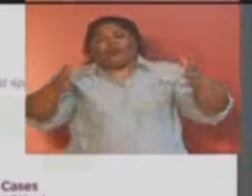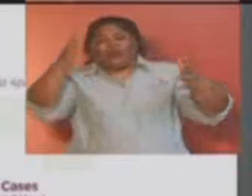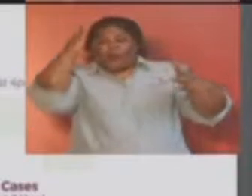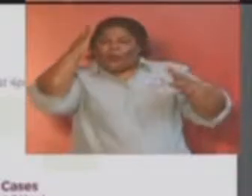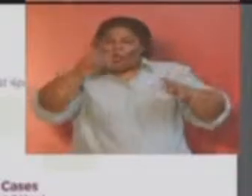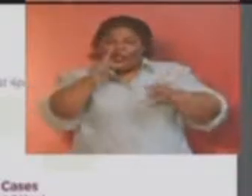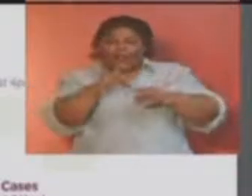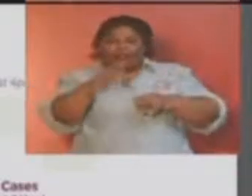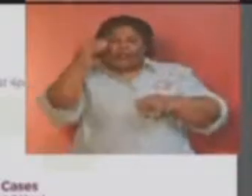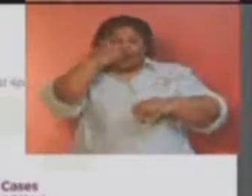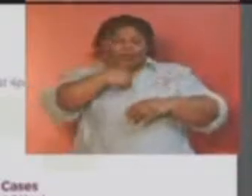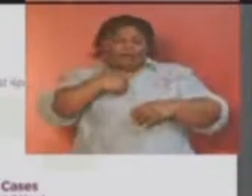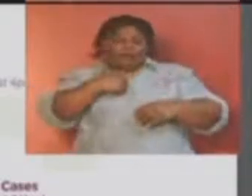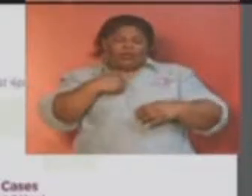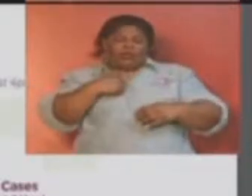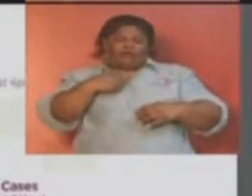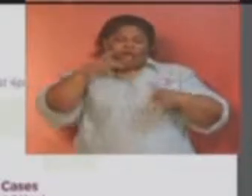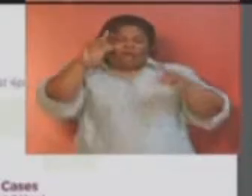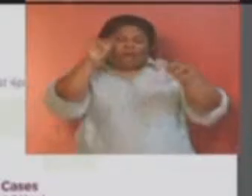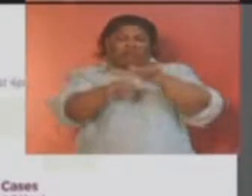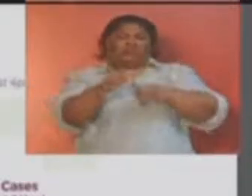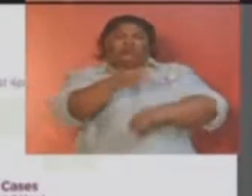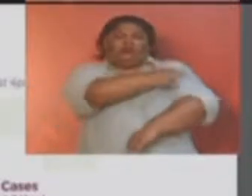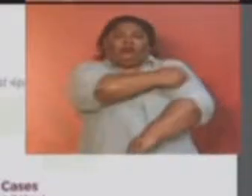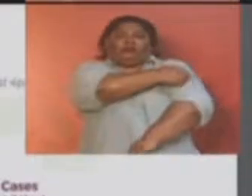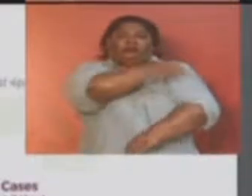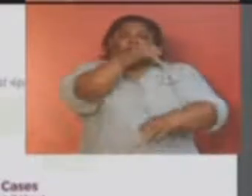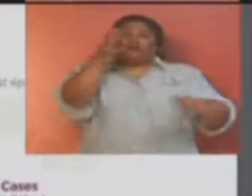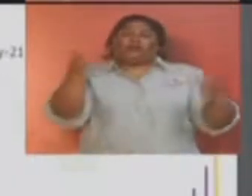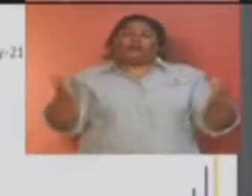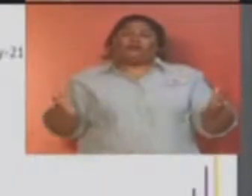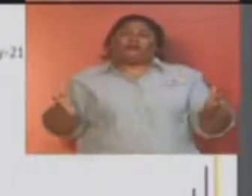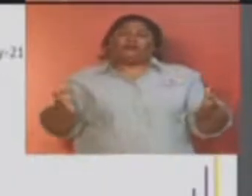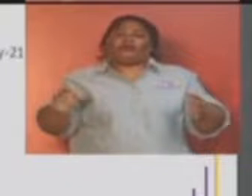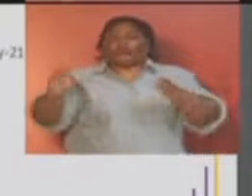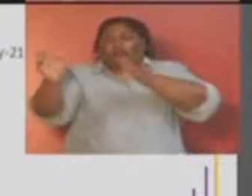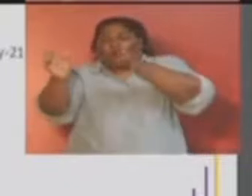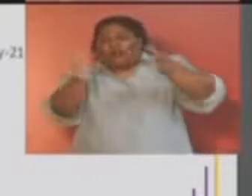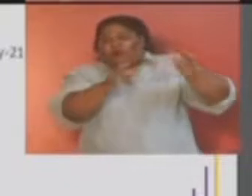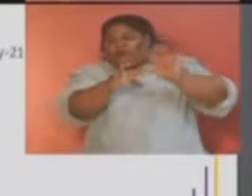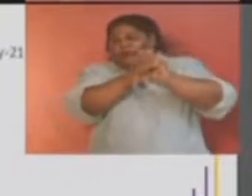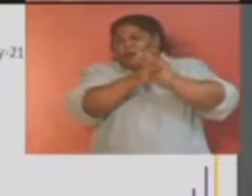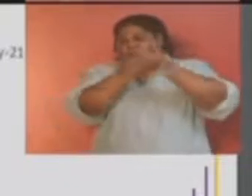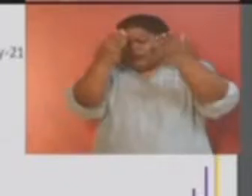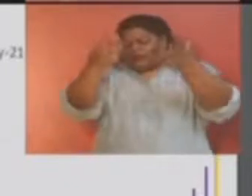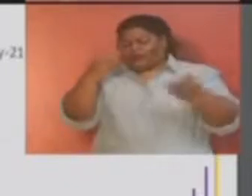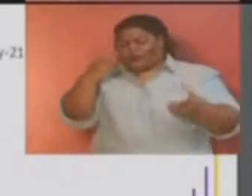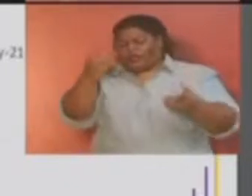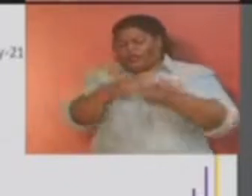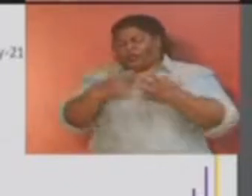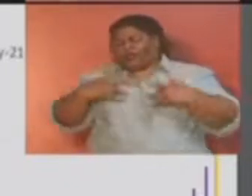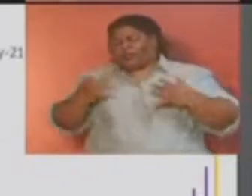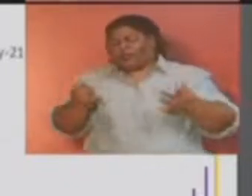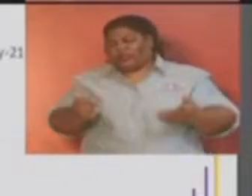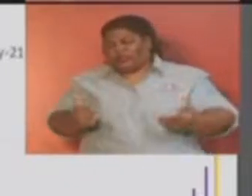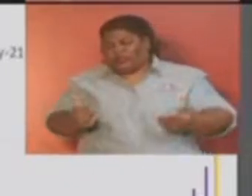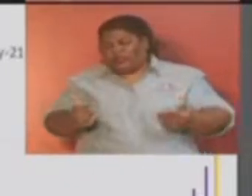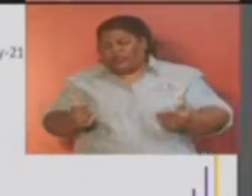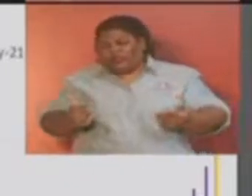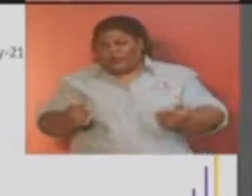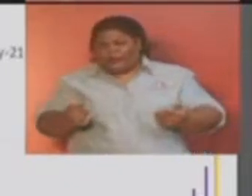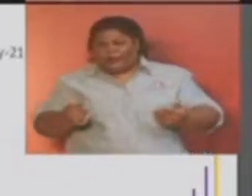that hospital figure will continue to rise. As we move to the next slide, what we see is that epidemic